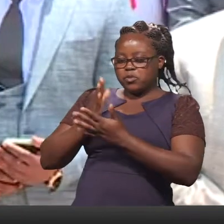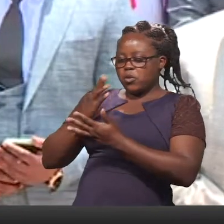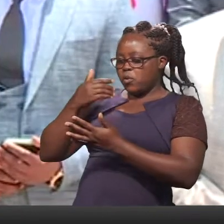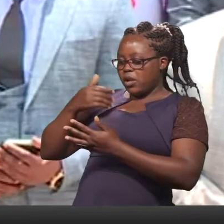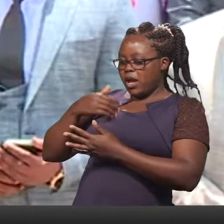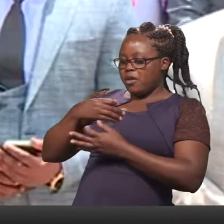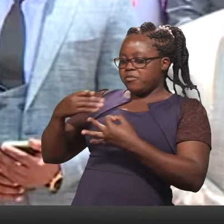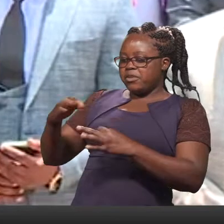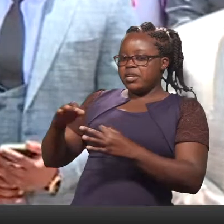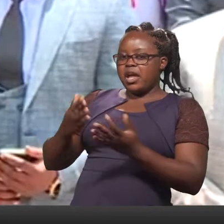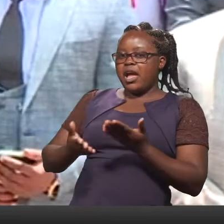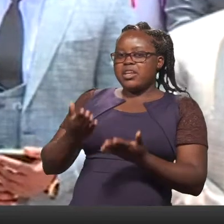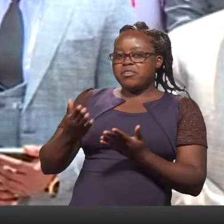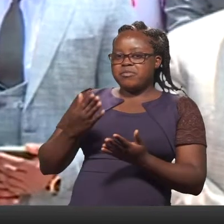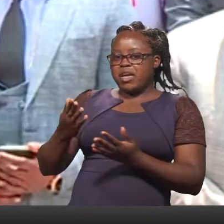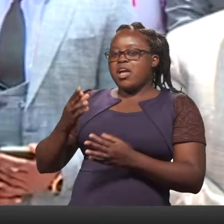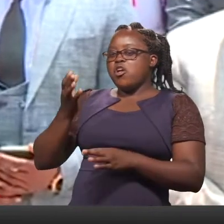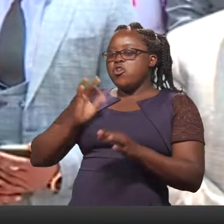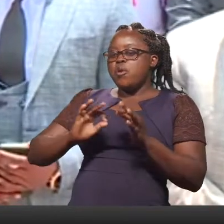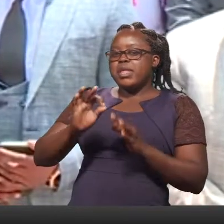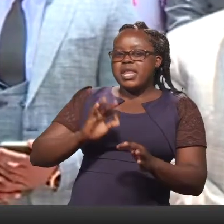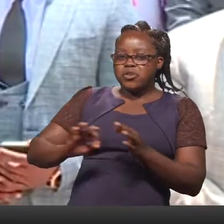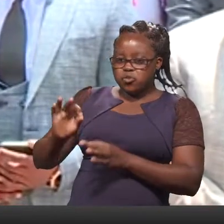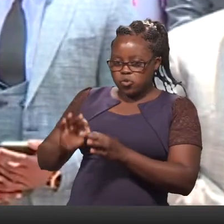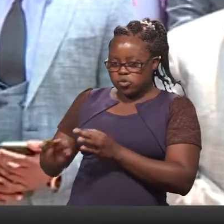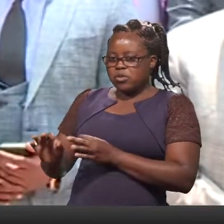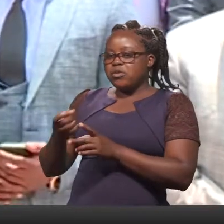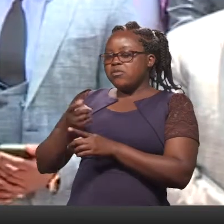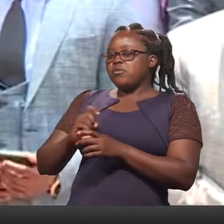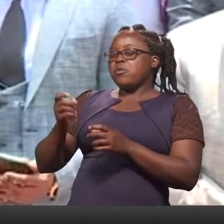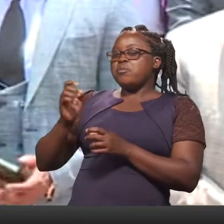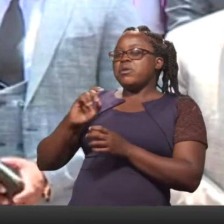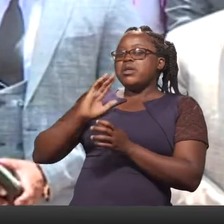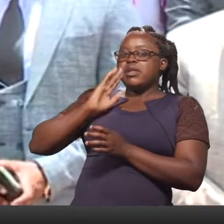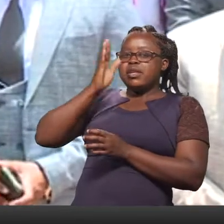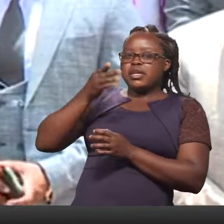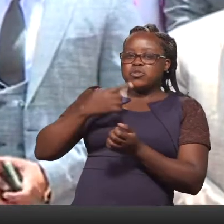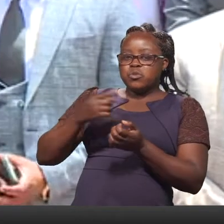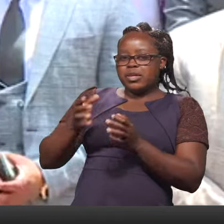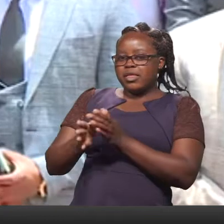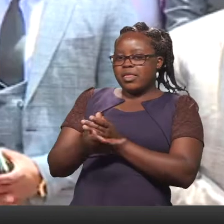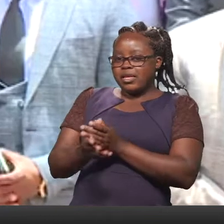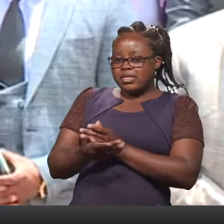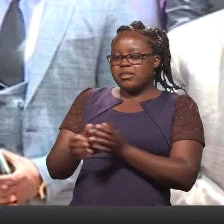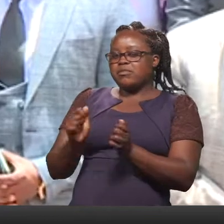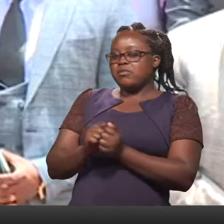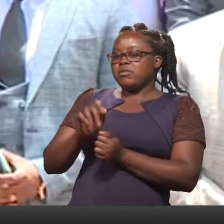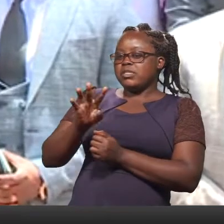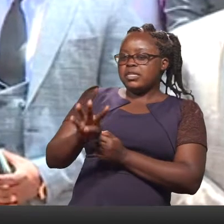ensure that there will be free, fair and democratic nominations from Thursday next week, the